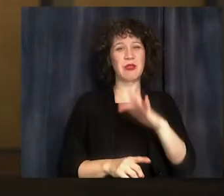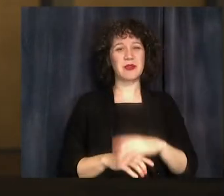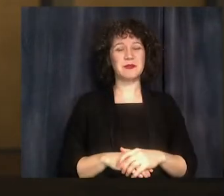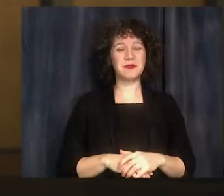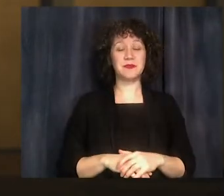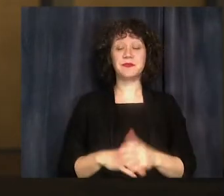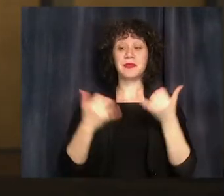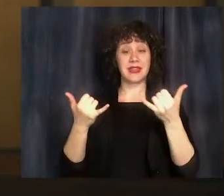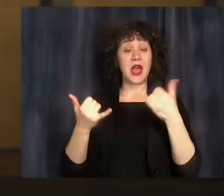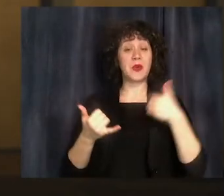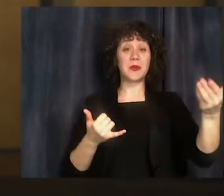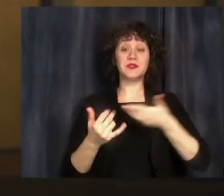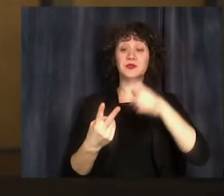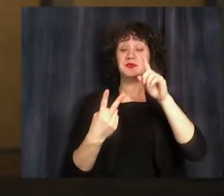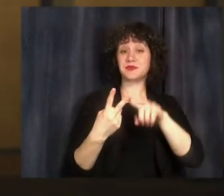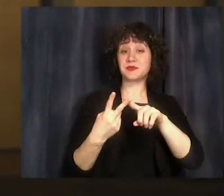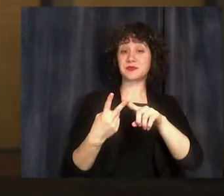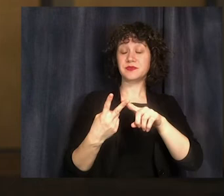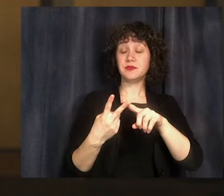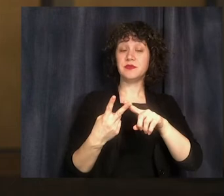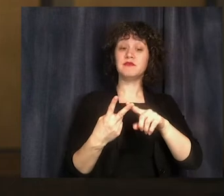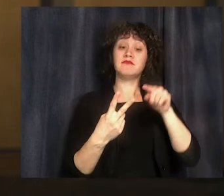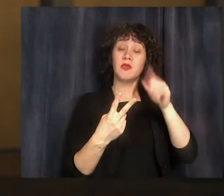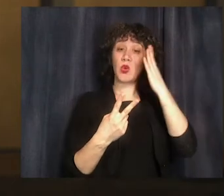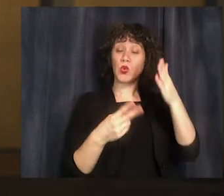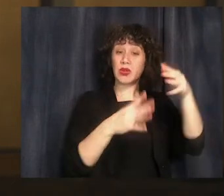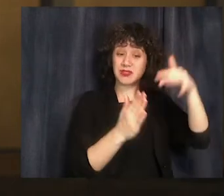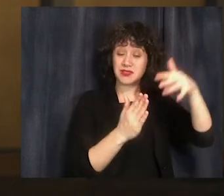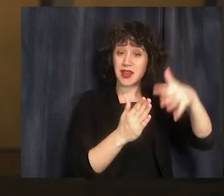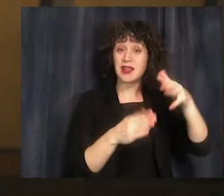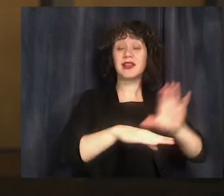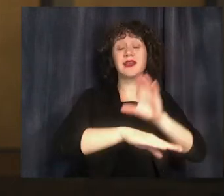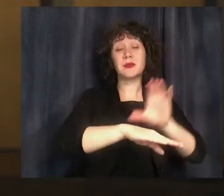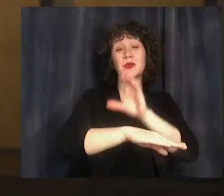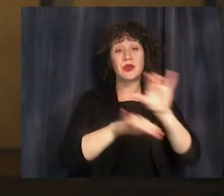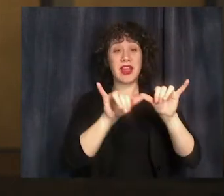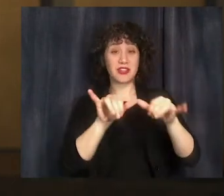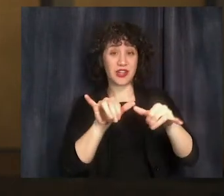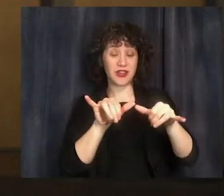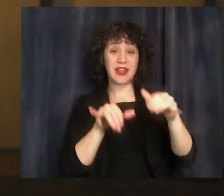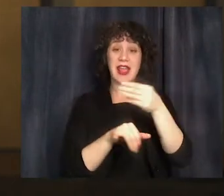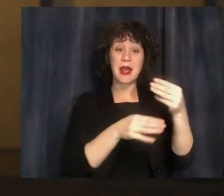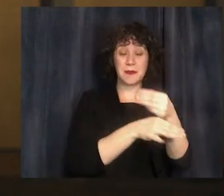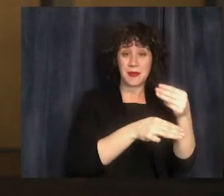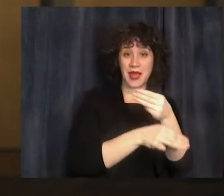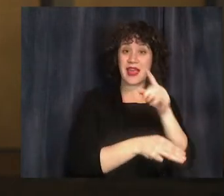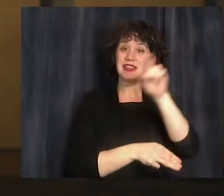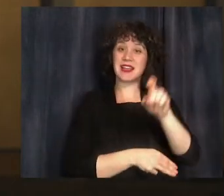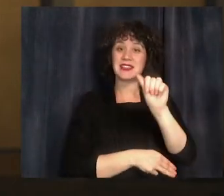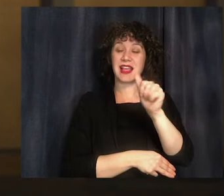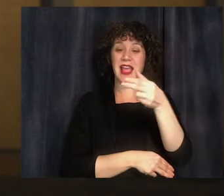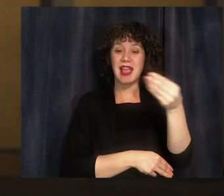our co-valedictorians. He will be studying computer engineering and mathematics at Texas A&M. Please